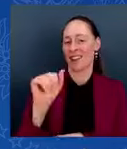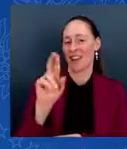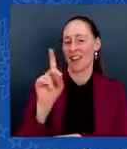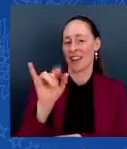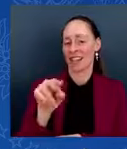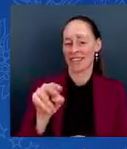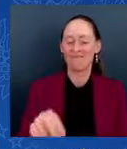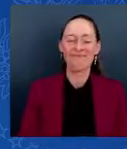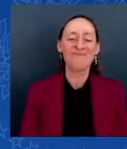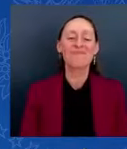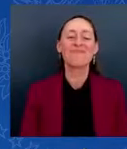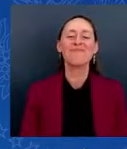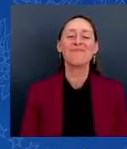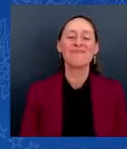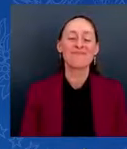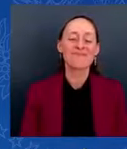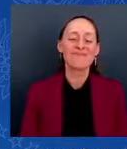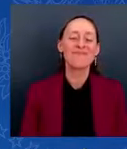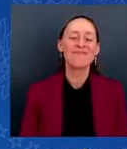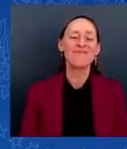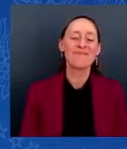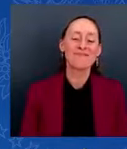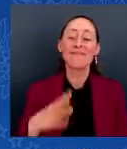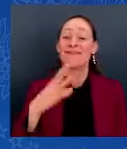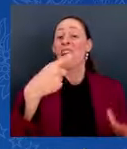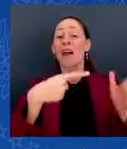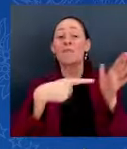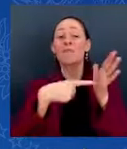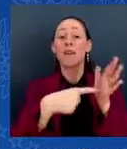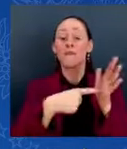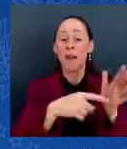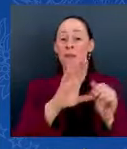Representative Barragan, the chair of the Congressional Hispanic Caucus,